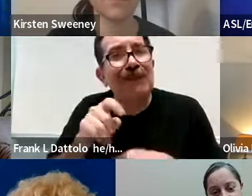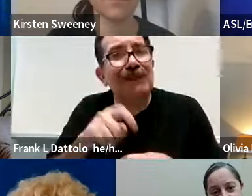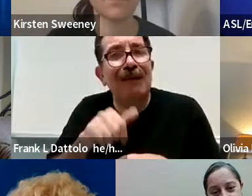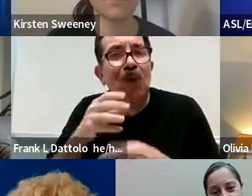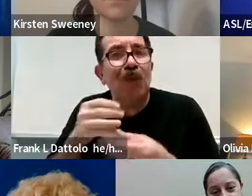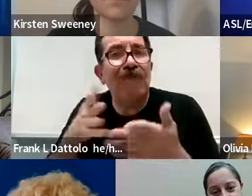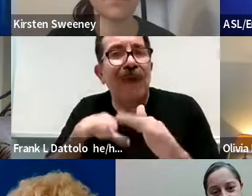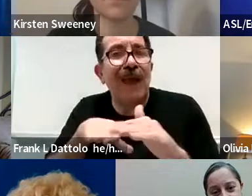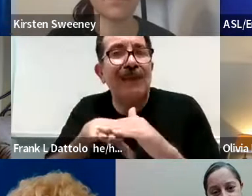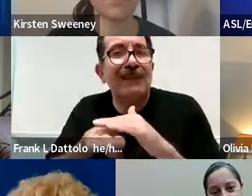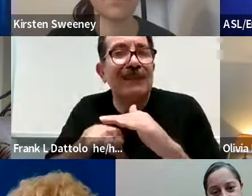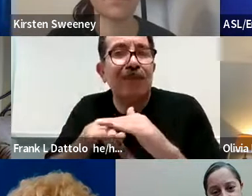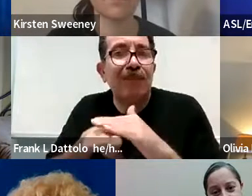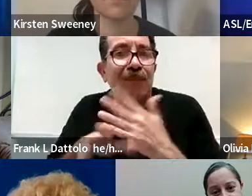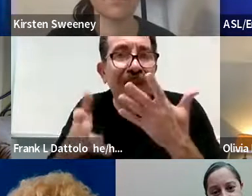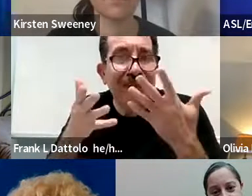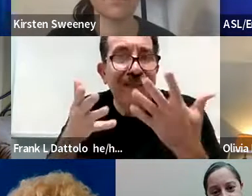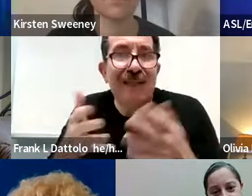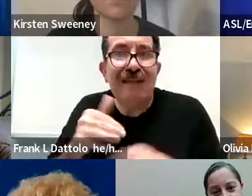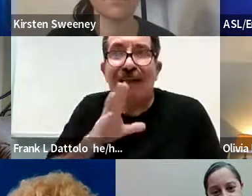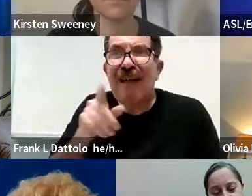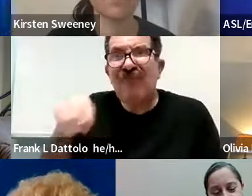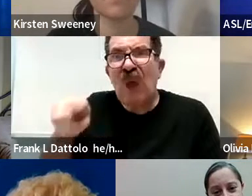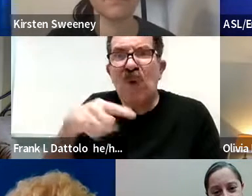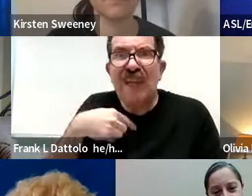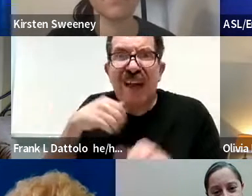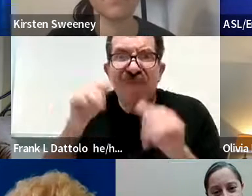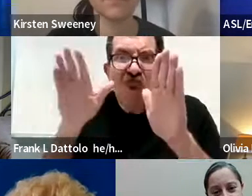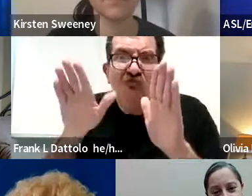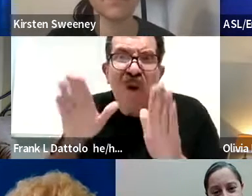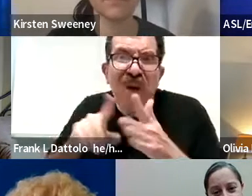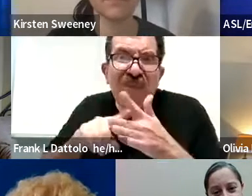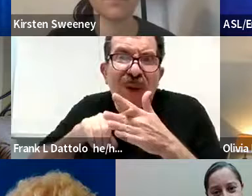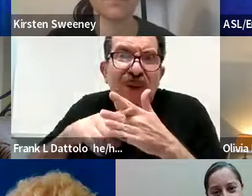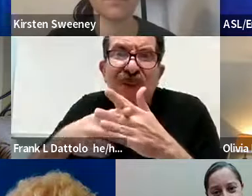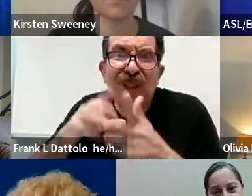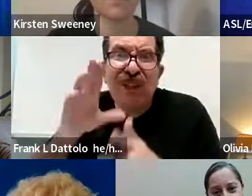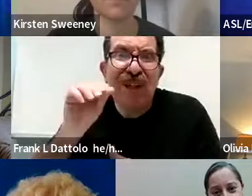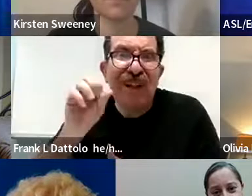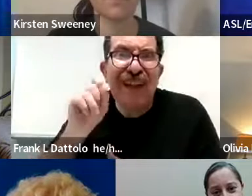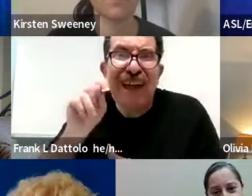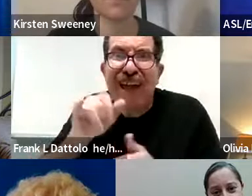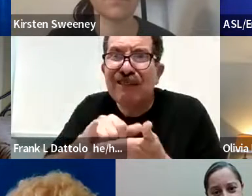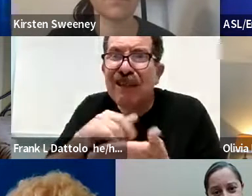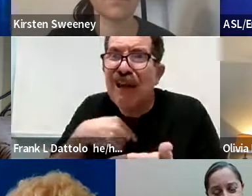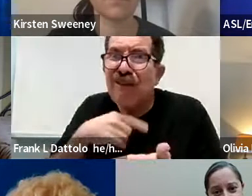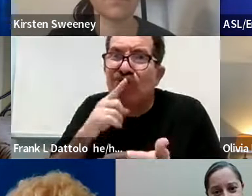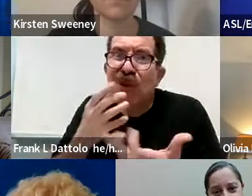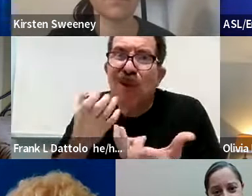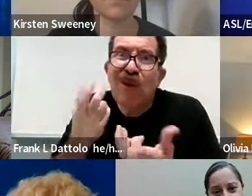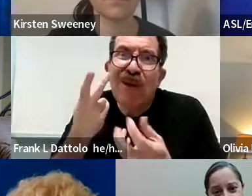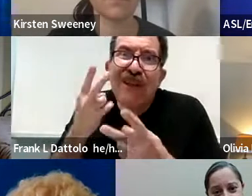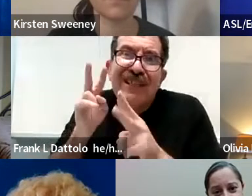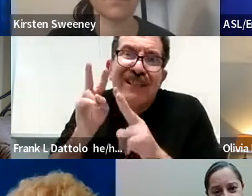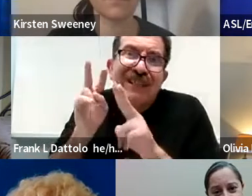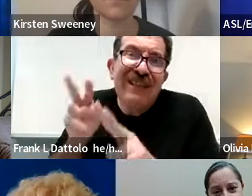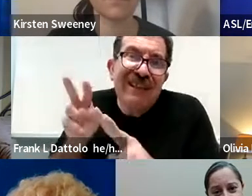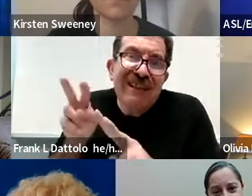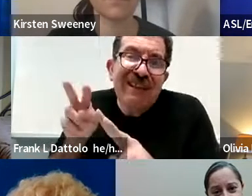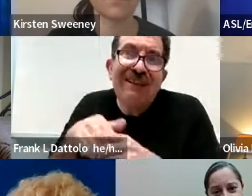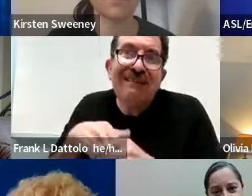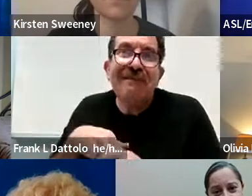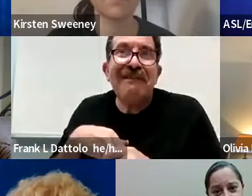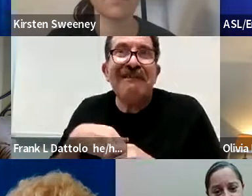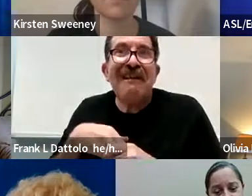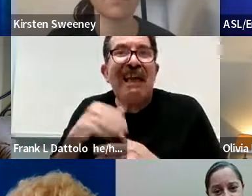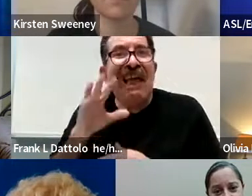there have been shows that I've wanted to see, and they don't necessarily provide access. And there have been great casts. The